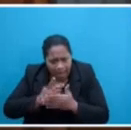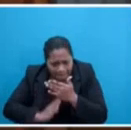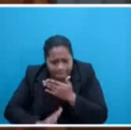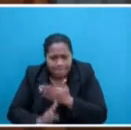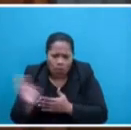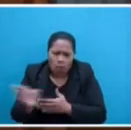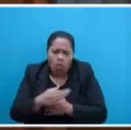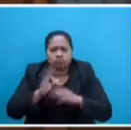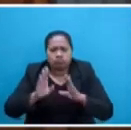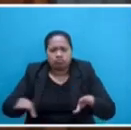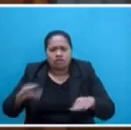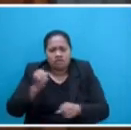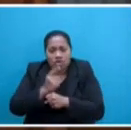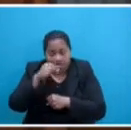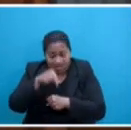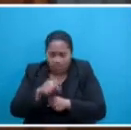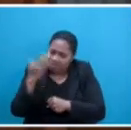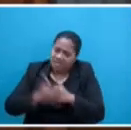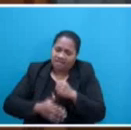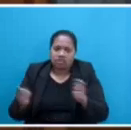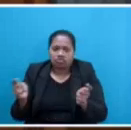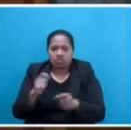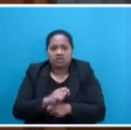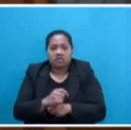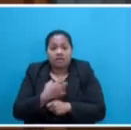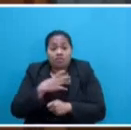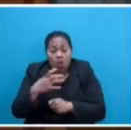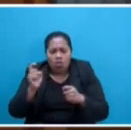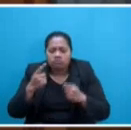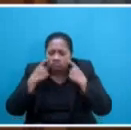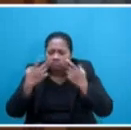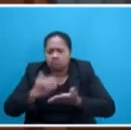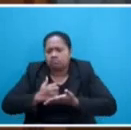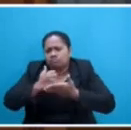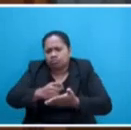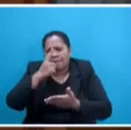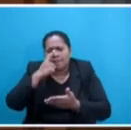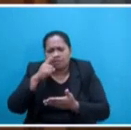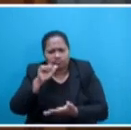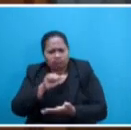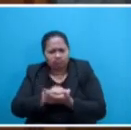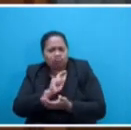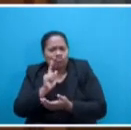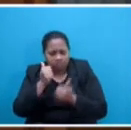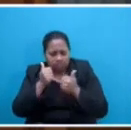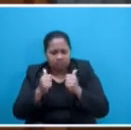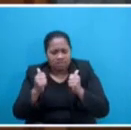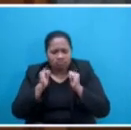and this will never change. Furthermore, it showed the support that people have for what is good and just. The second